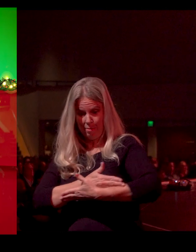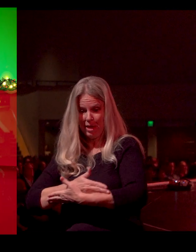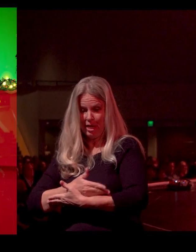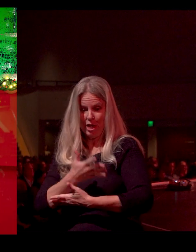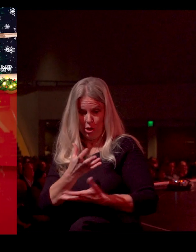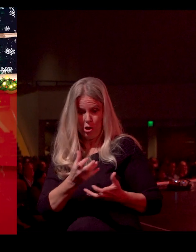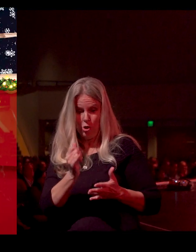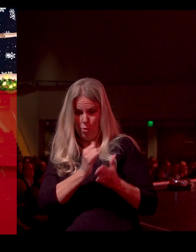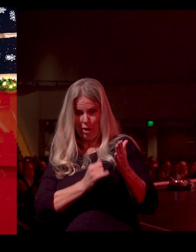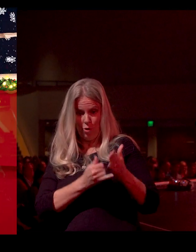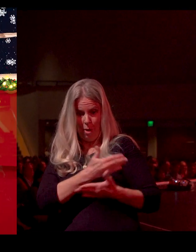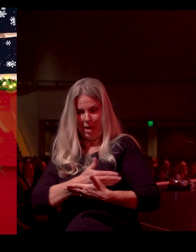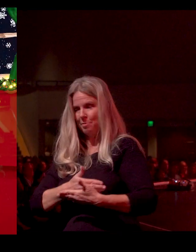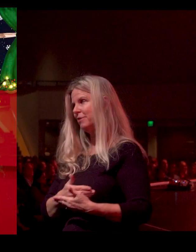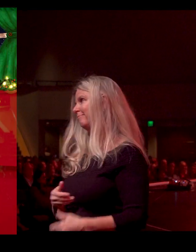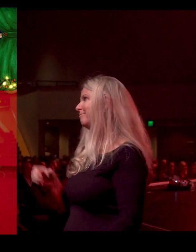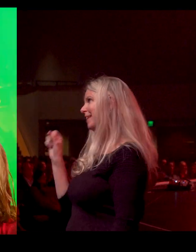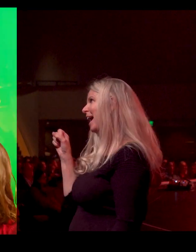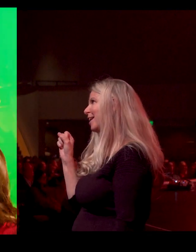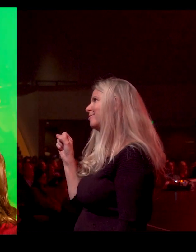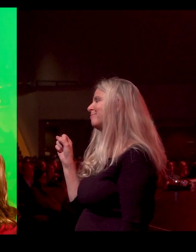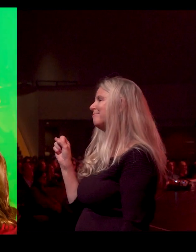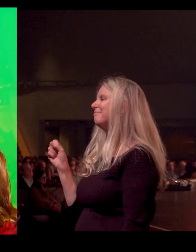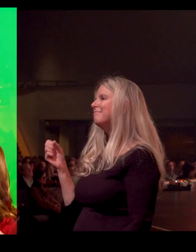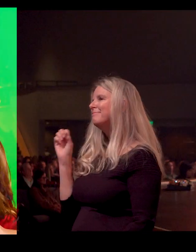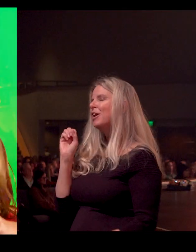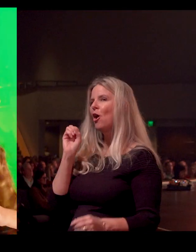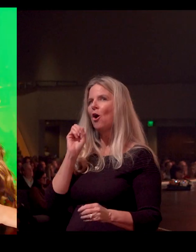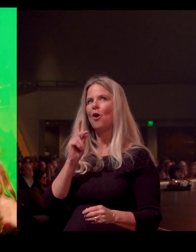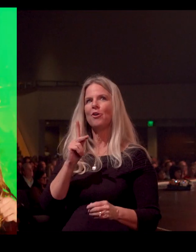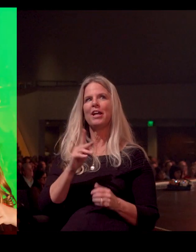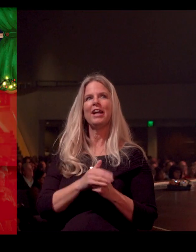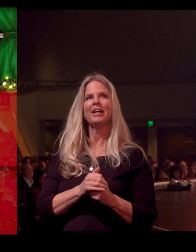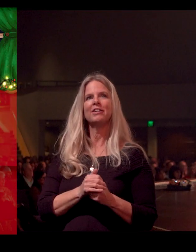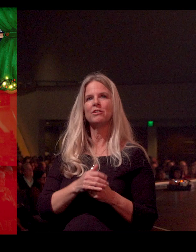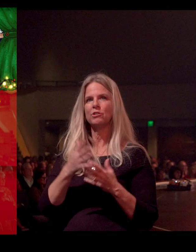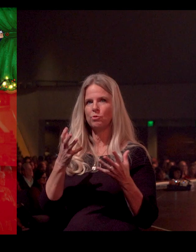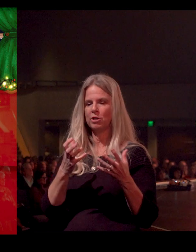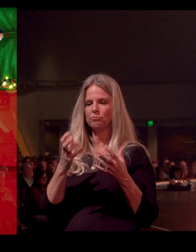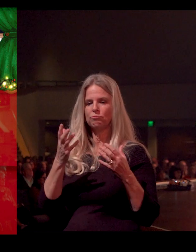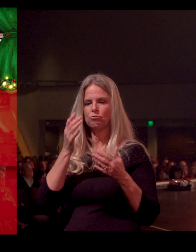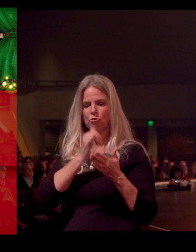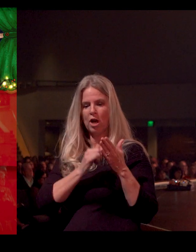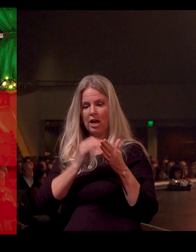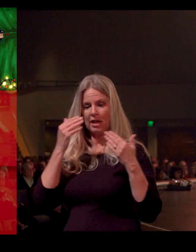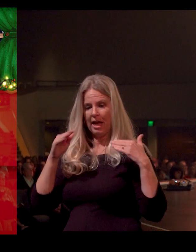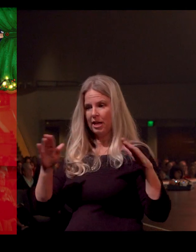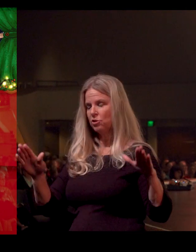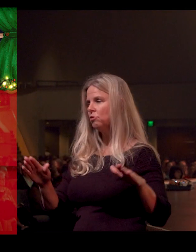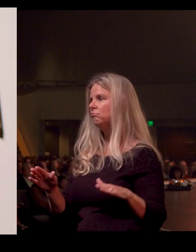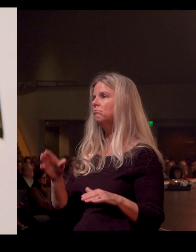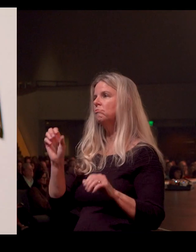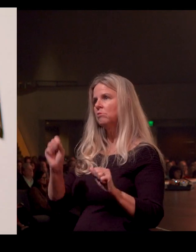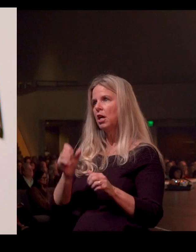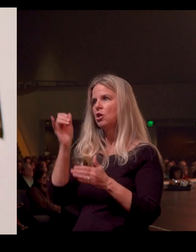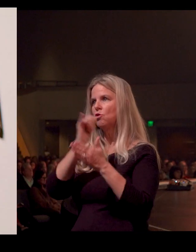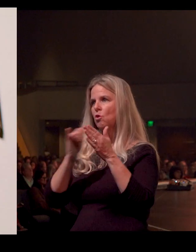you be willing to draw an angel for us? Okay. Can you guys draw a big city for us? Okay, you're gonna help us draw an awesome